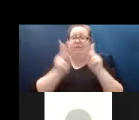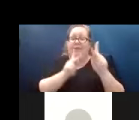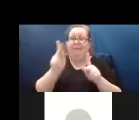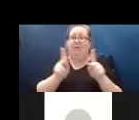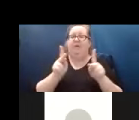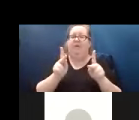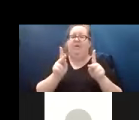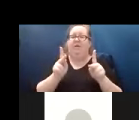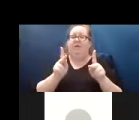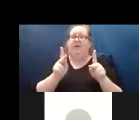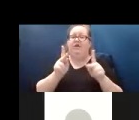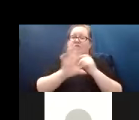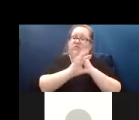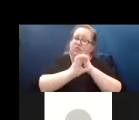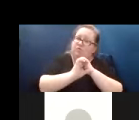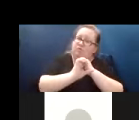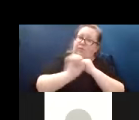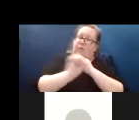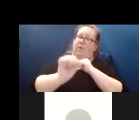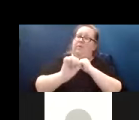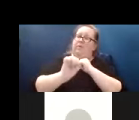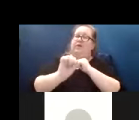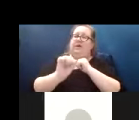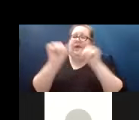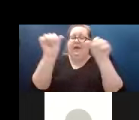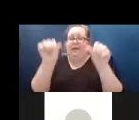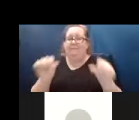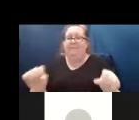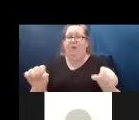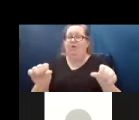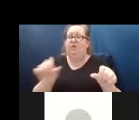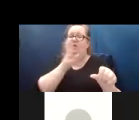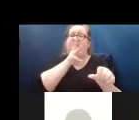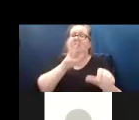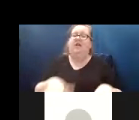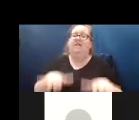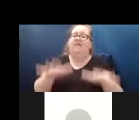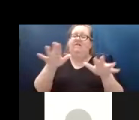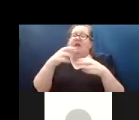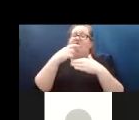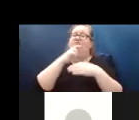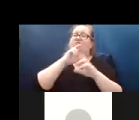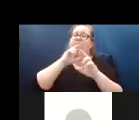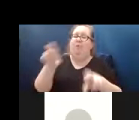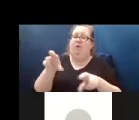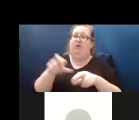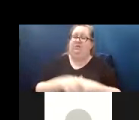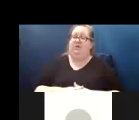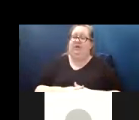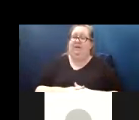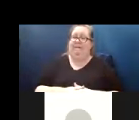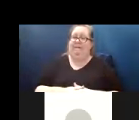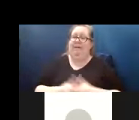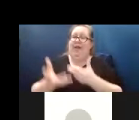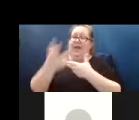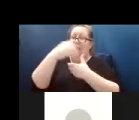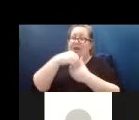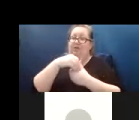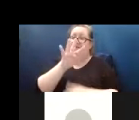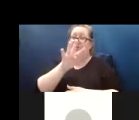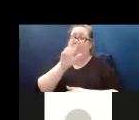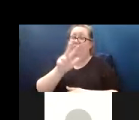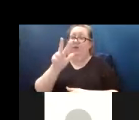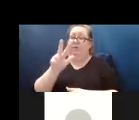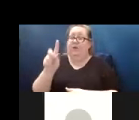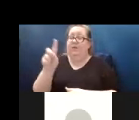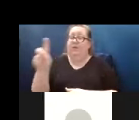can promote, can post flood reports too. And we also need to include 4311 reports too,